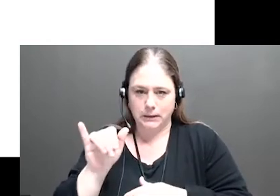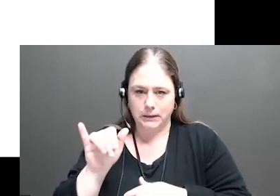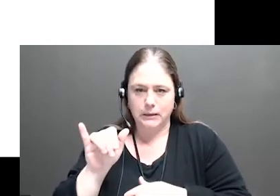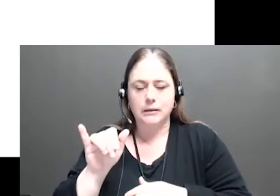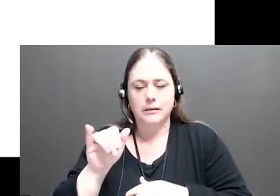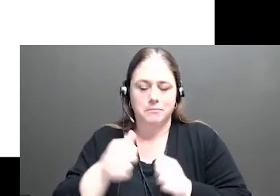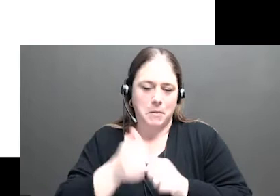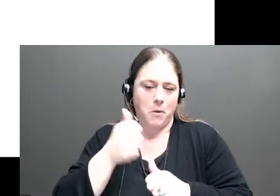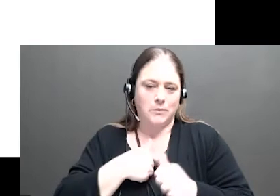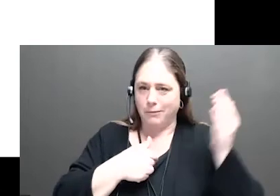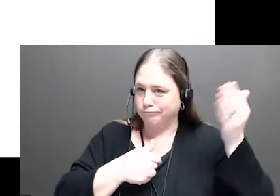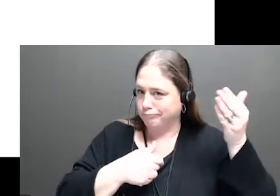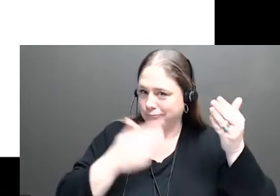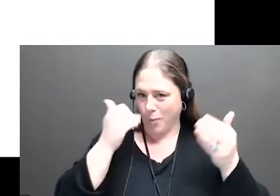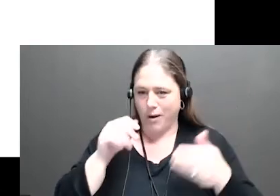as she is our moderator.